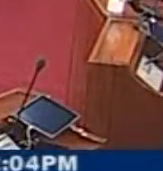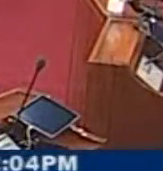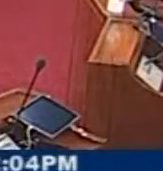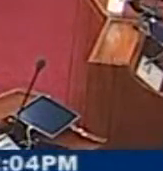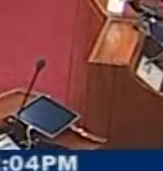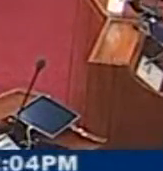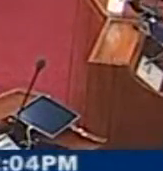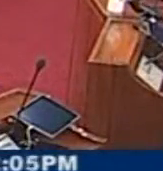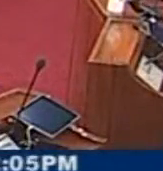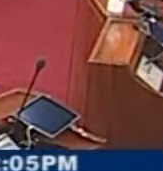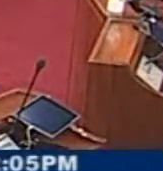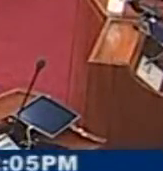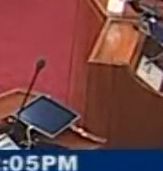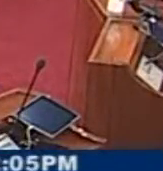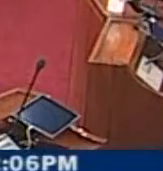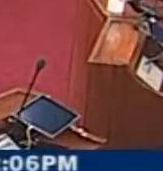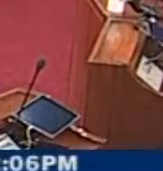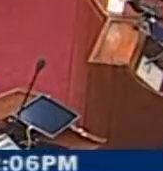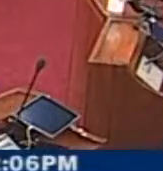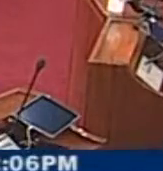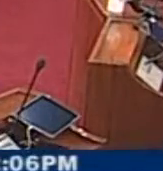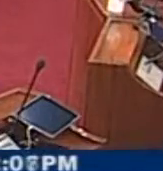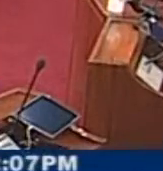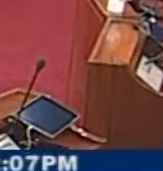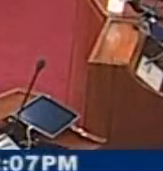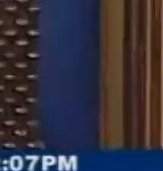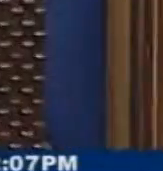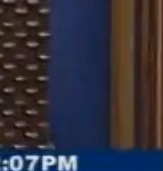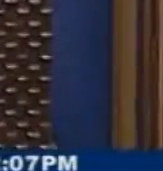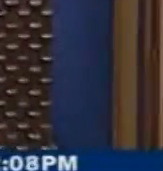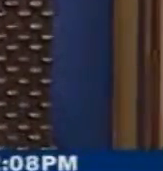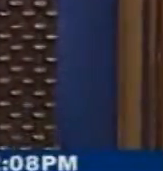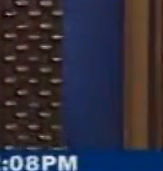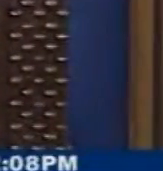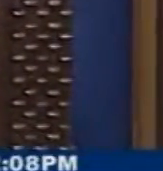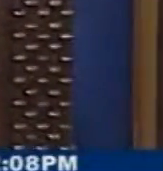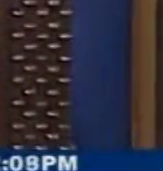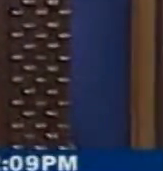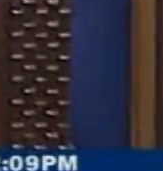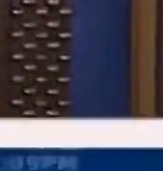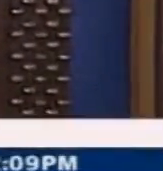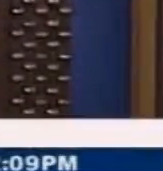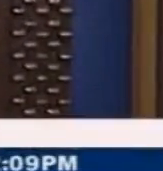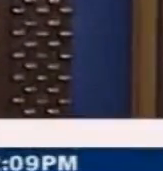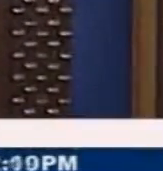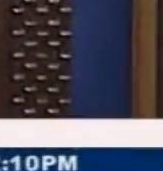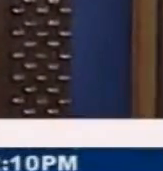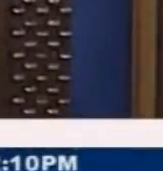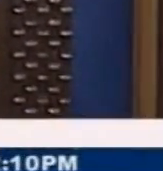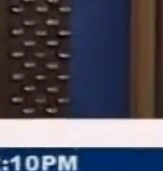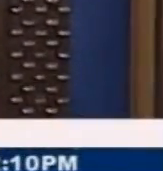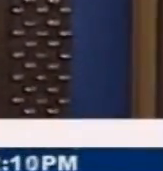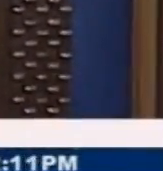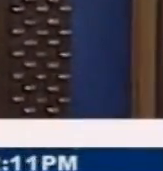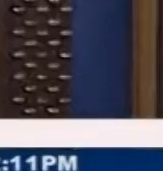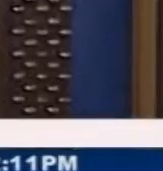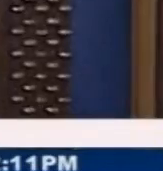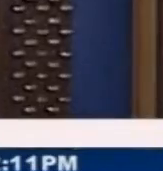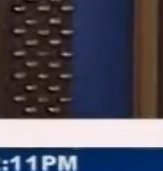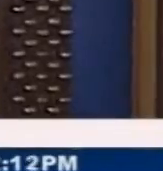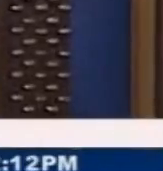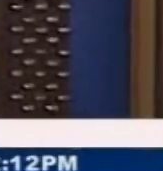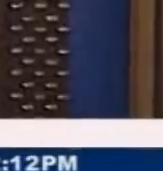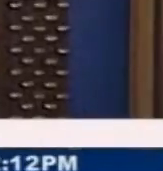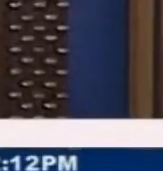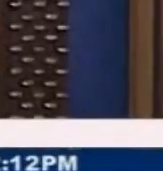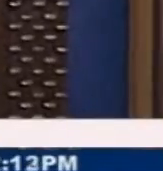Let us pray. Almighty God, we beseech you to behold with your abundant favor and blessings as your servants whom you have been pleased to call to leadership